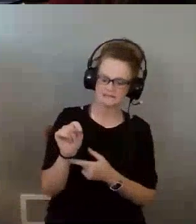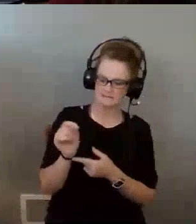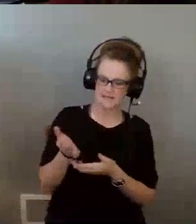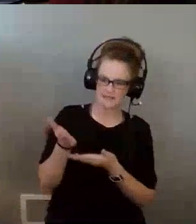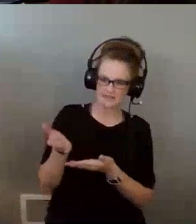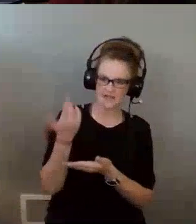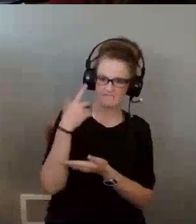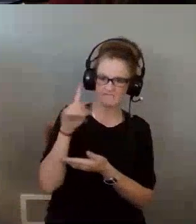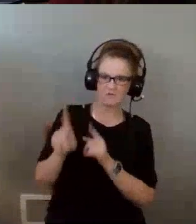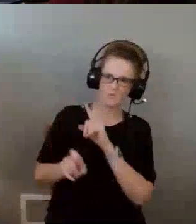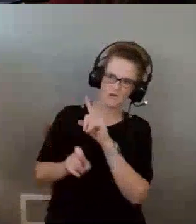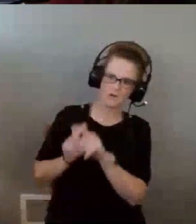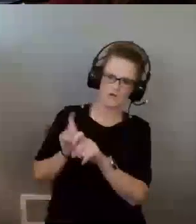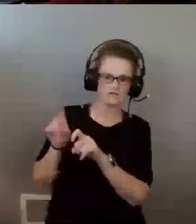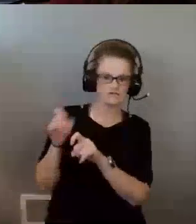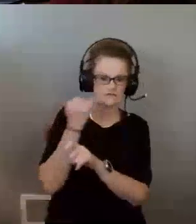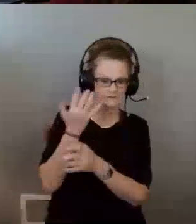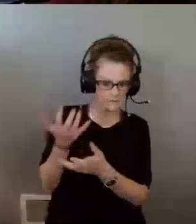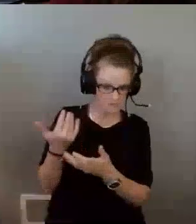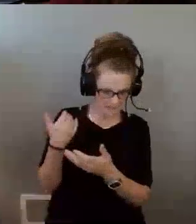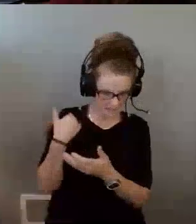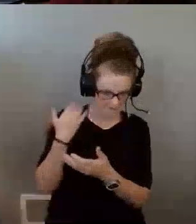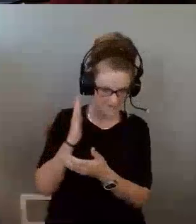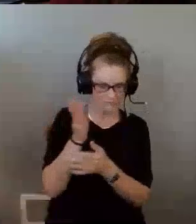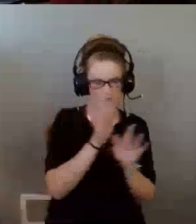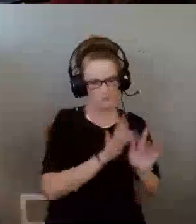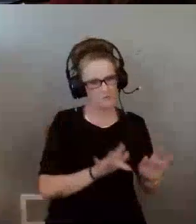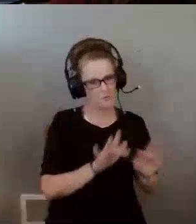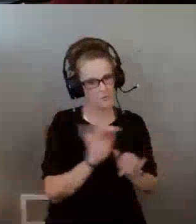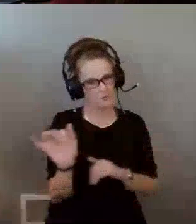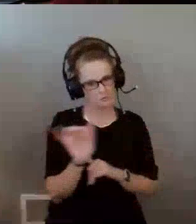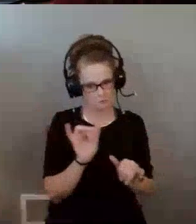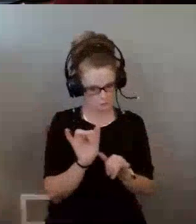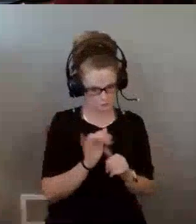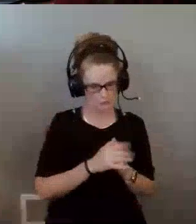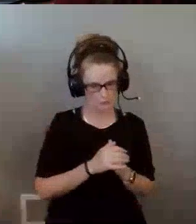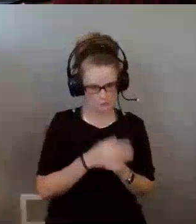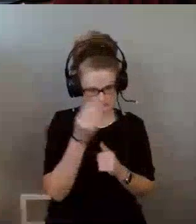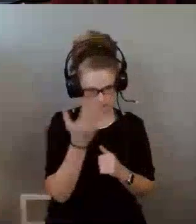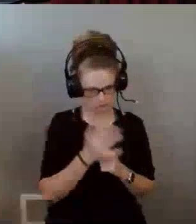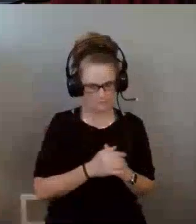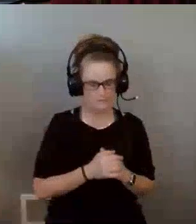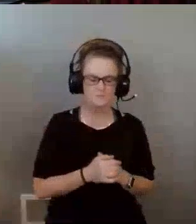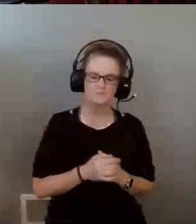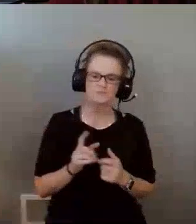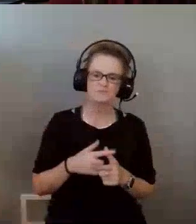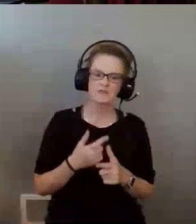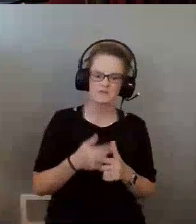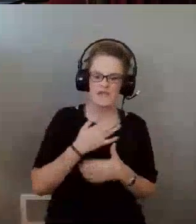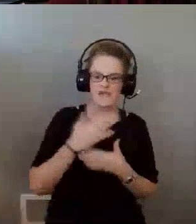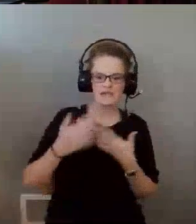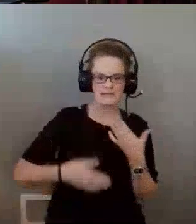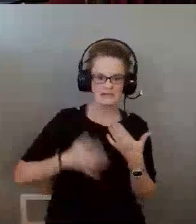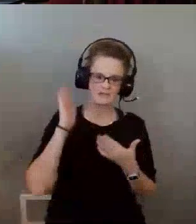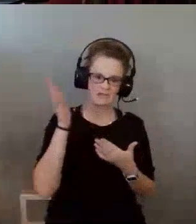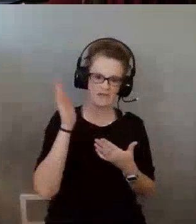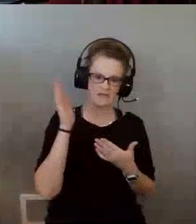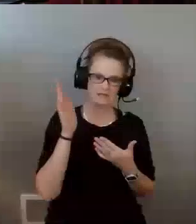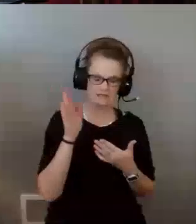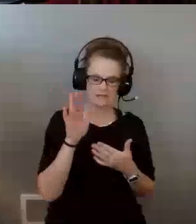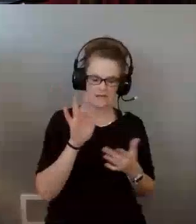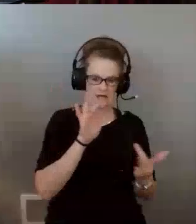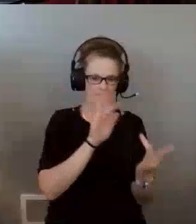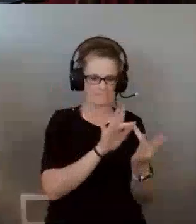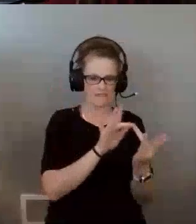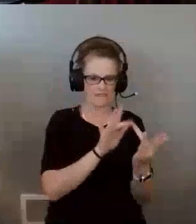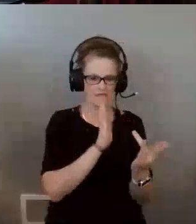question asking, and it will be recorded as part of the content. At the end of the webinar, a link will be added to the